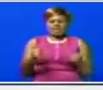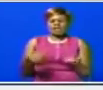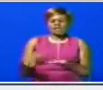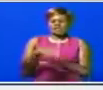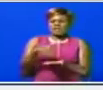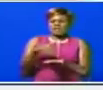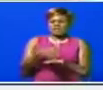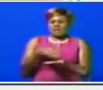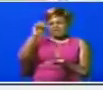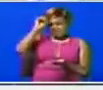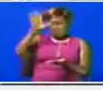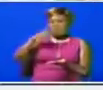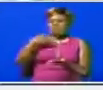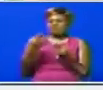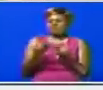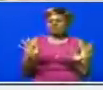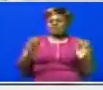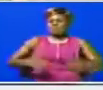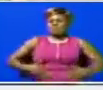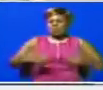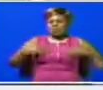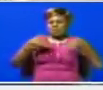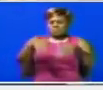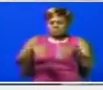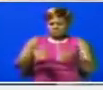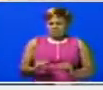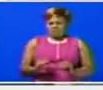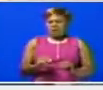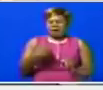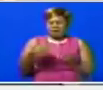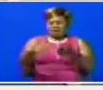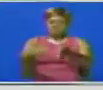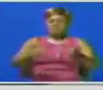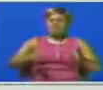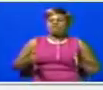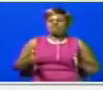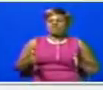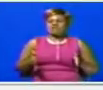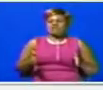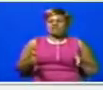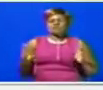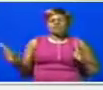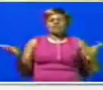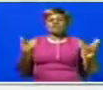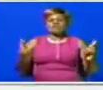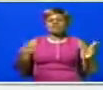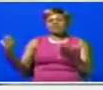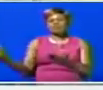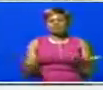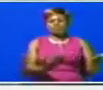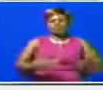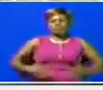Kiambu, demanding the release of a body for burial. And with them, they carried a casket, ready to carry the body